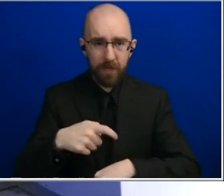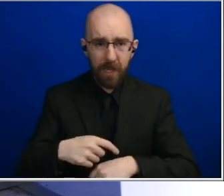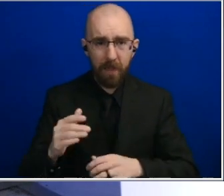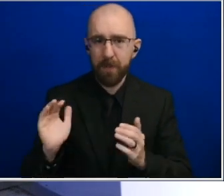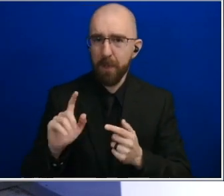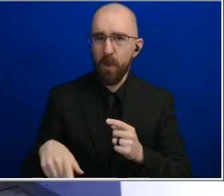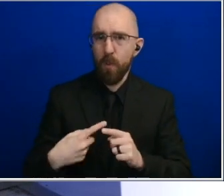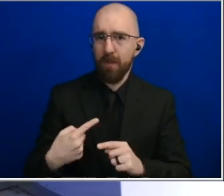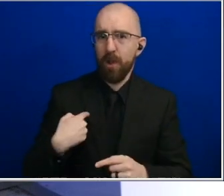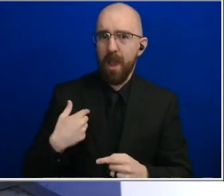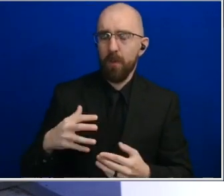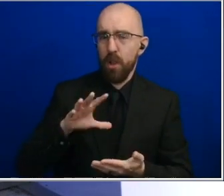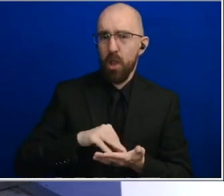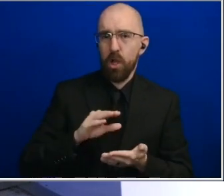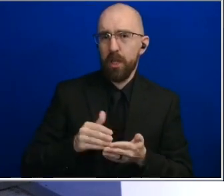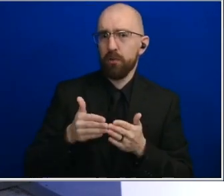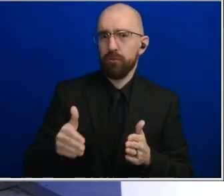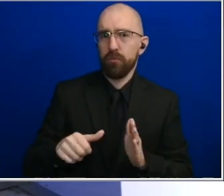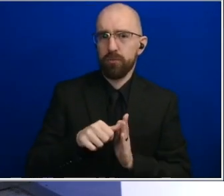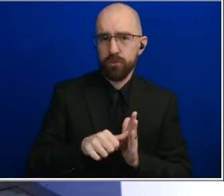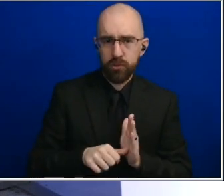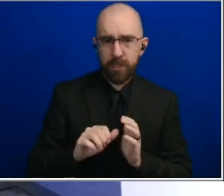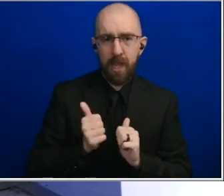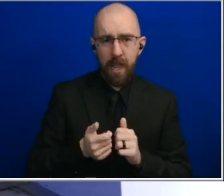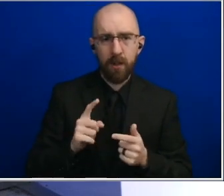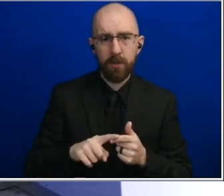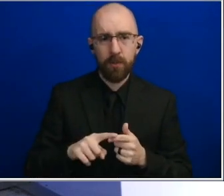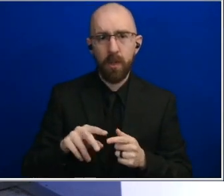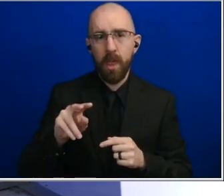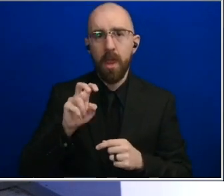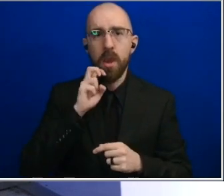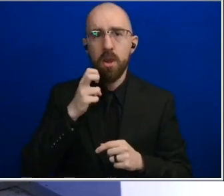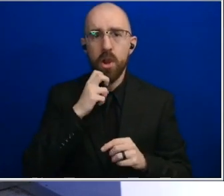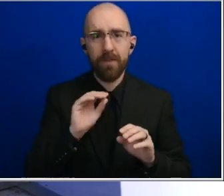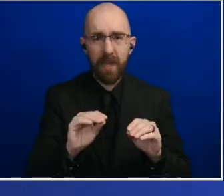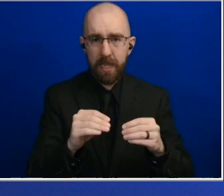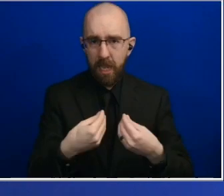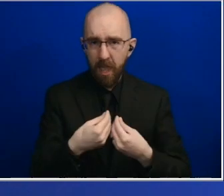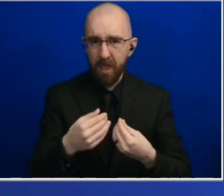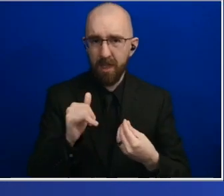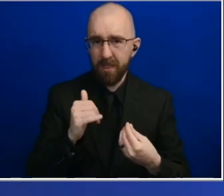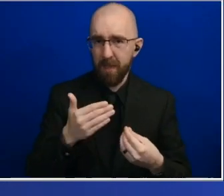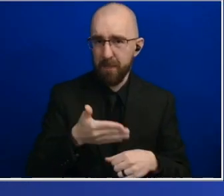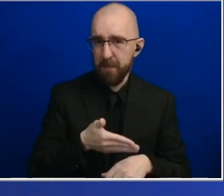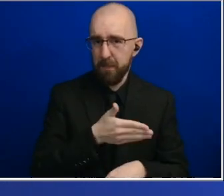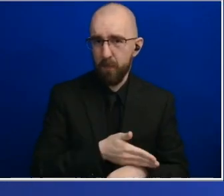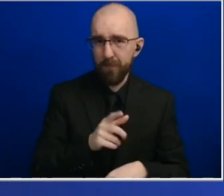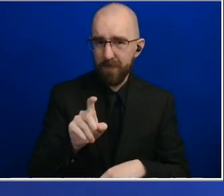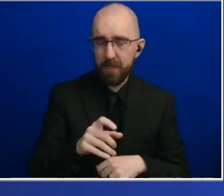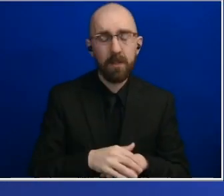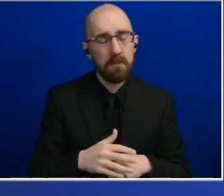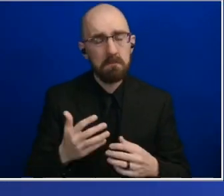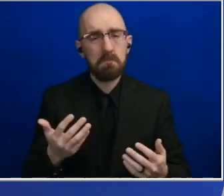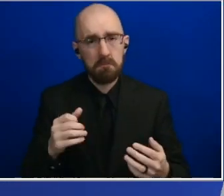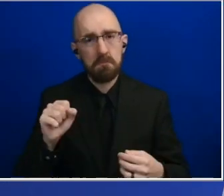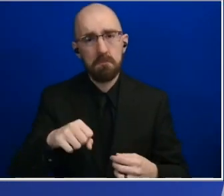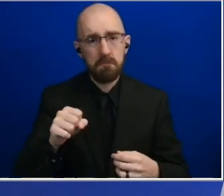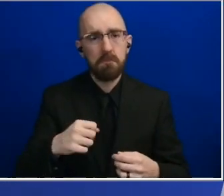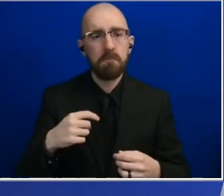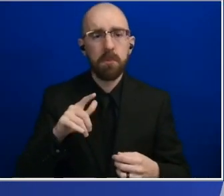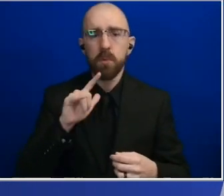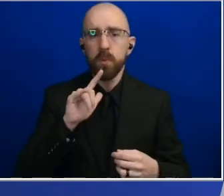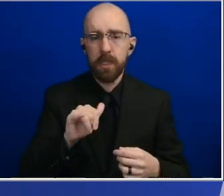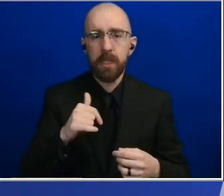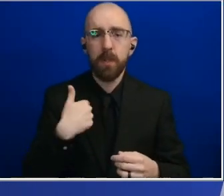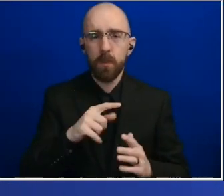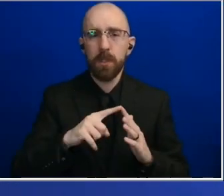general surgery days how to tuck the nerves in? Has that gotten improved in some way? It has. This really, we started making a